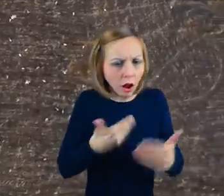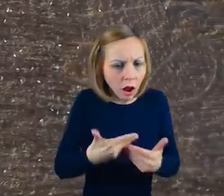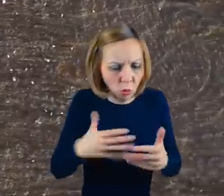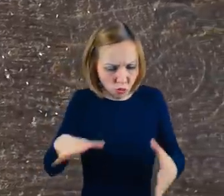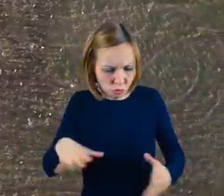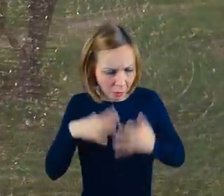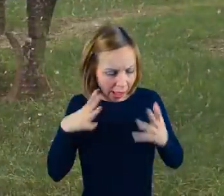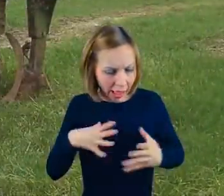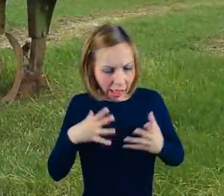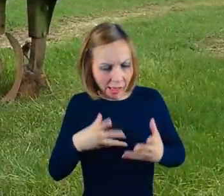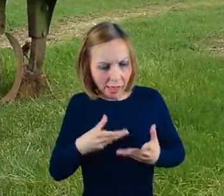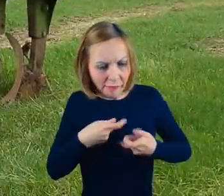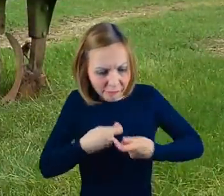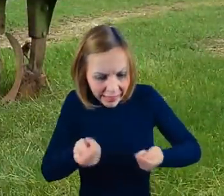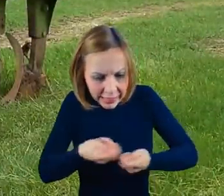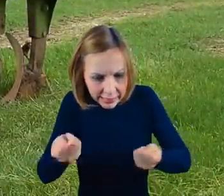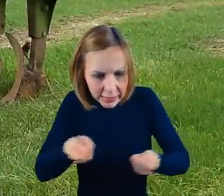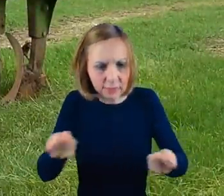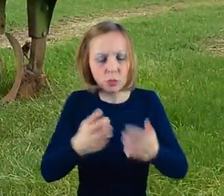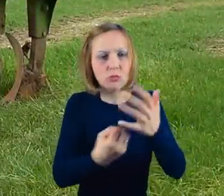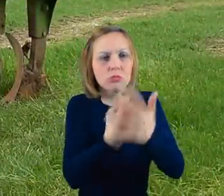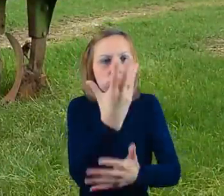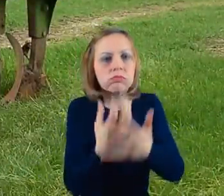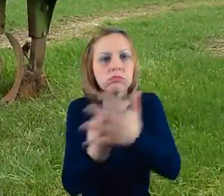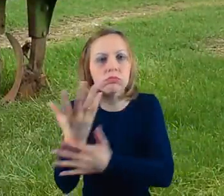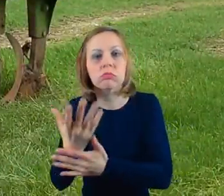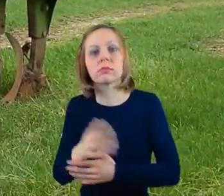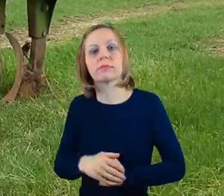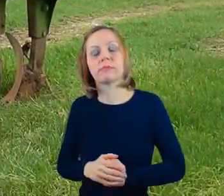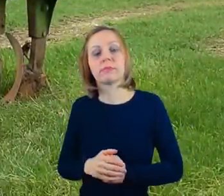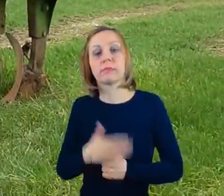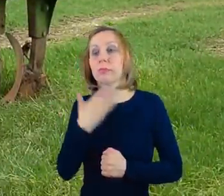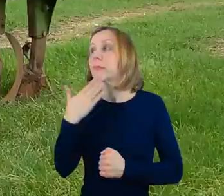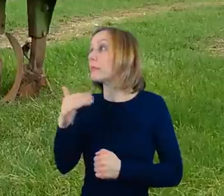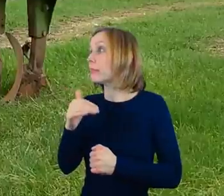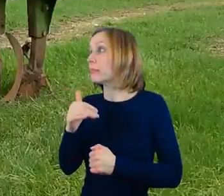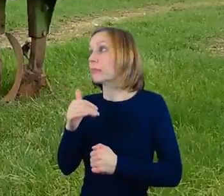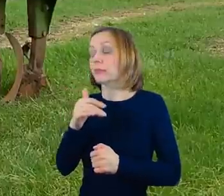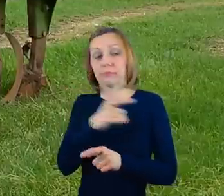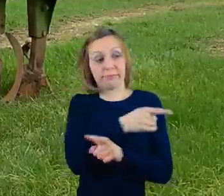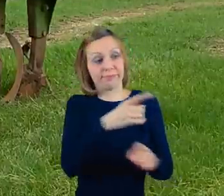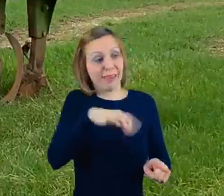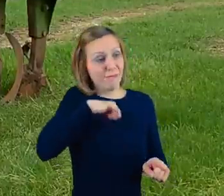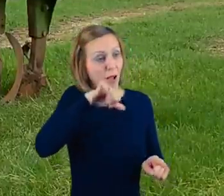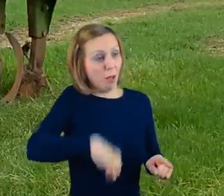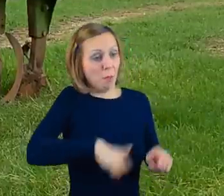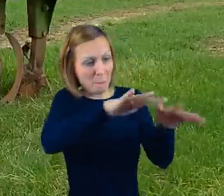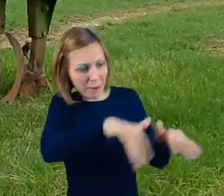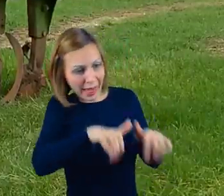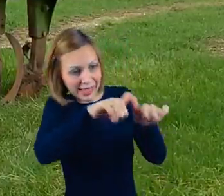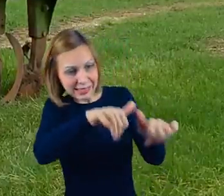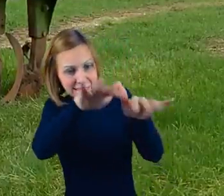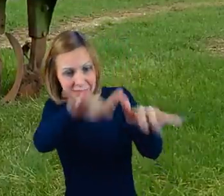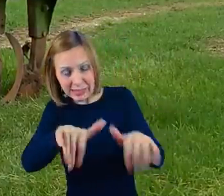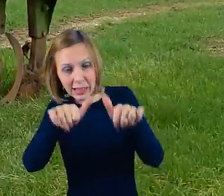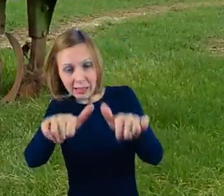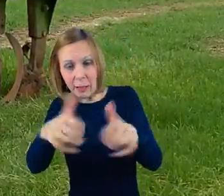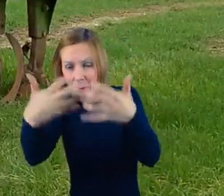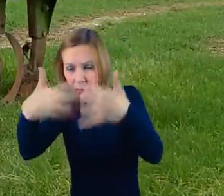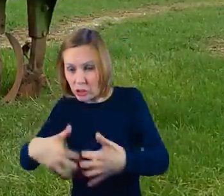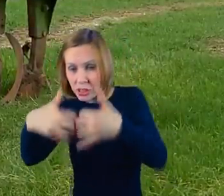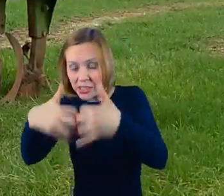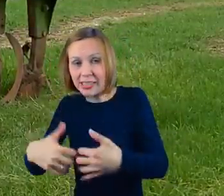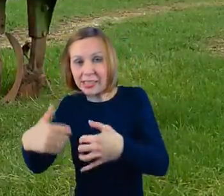may be fruitful. Bless all the labours of your servants. Bless the tools and machinery used in